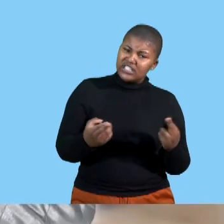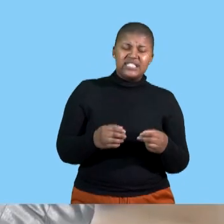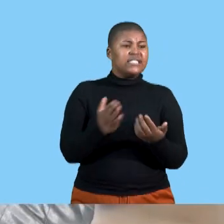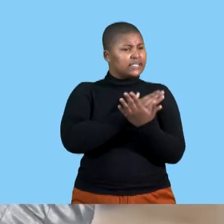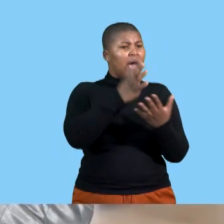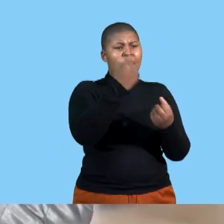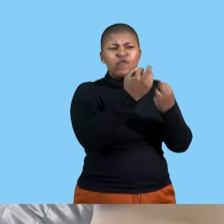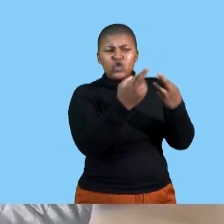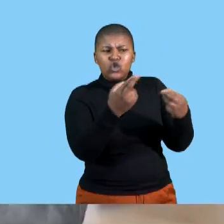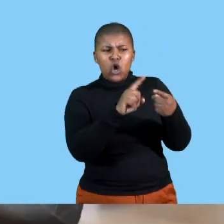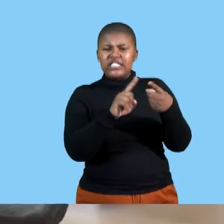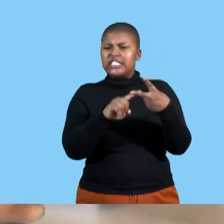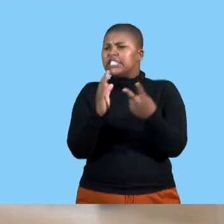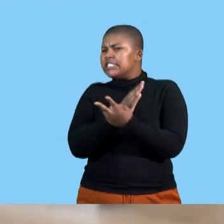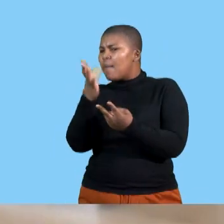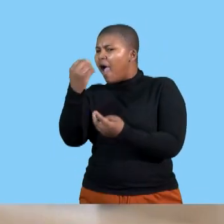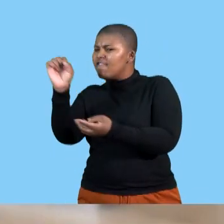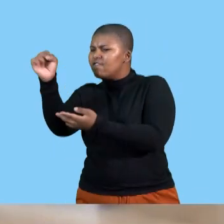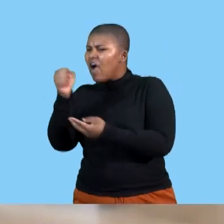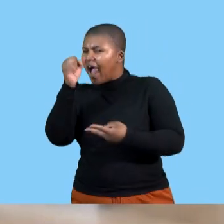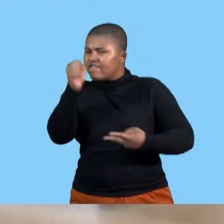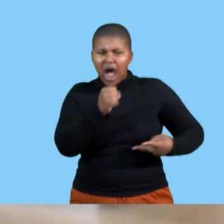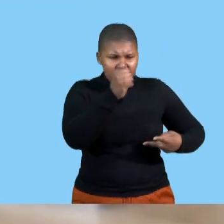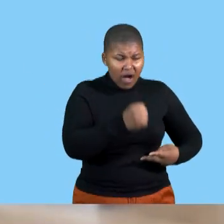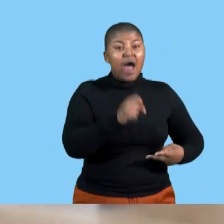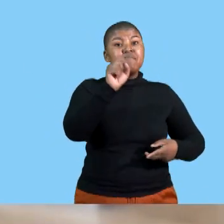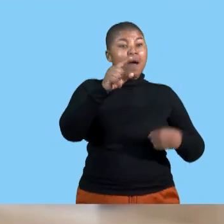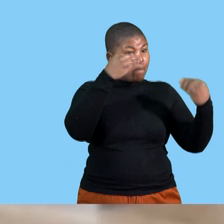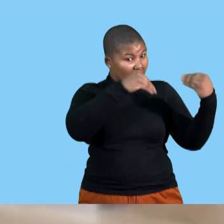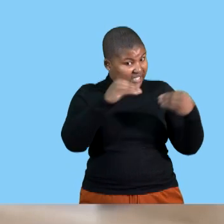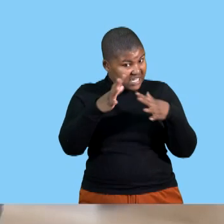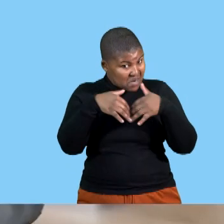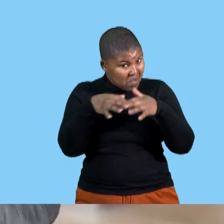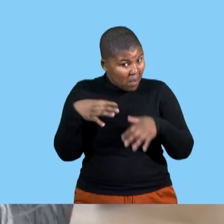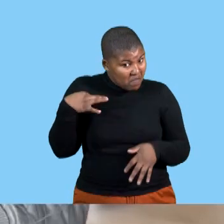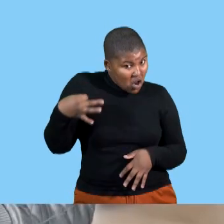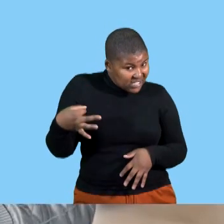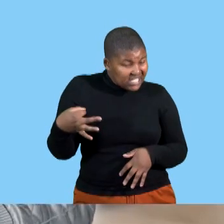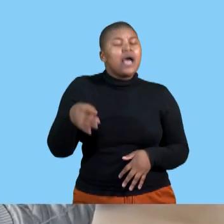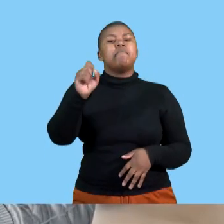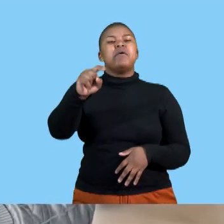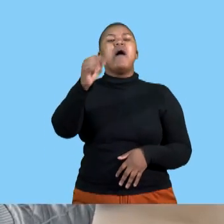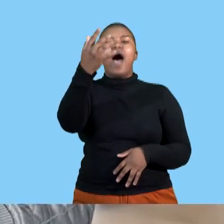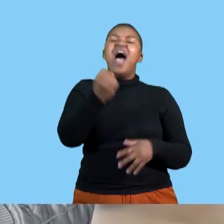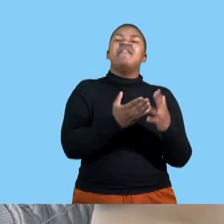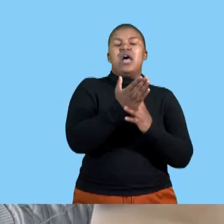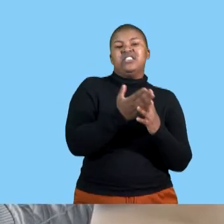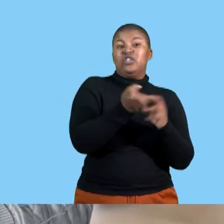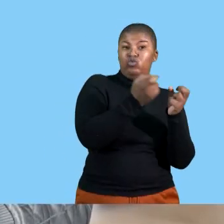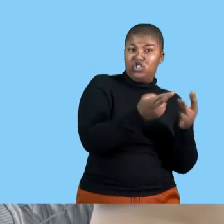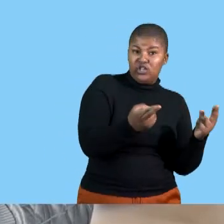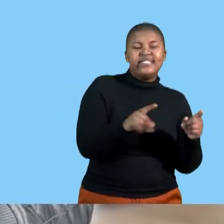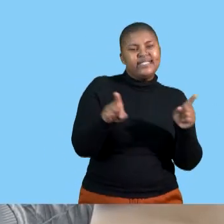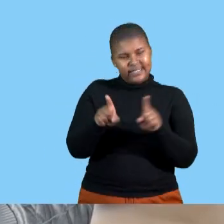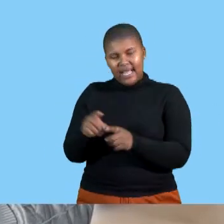resources, others have funding. So cooperative advantage is that they have access to resources as well as